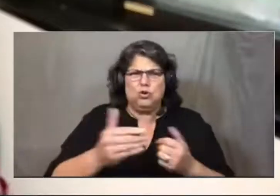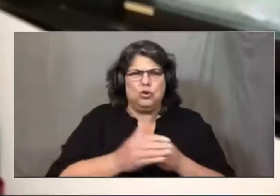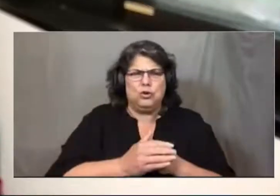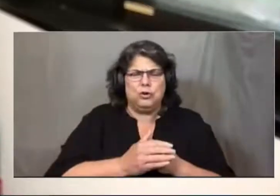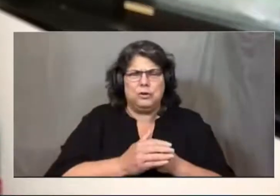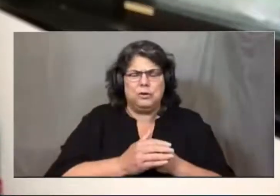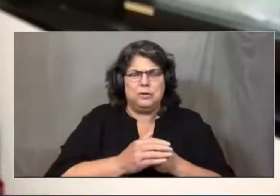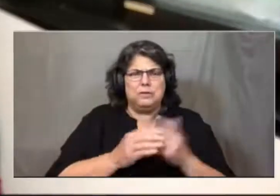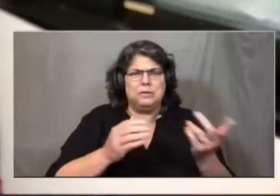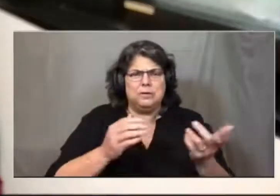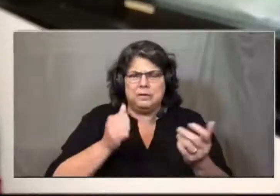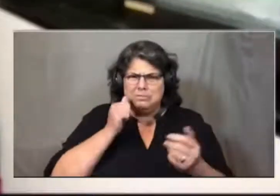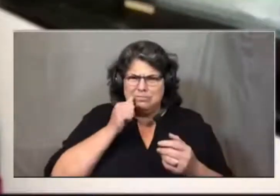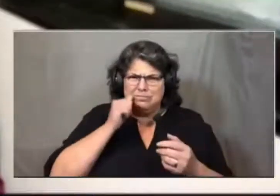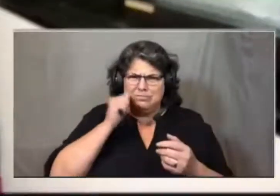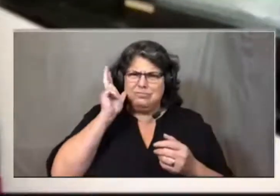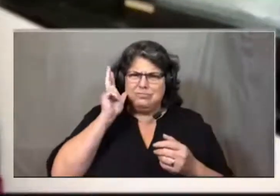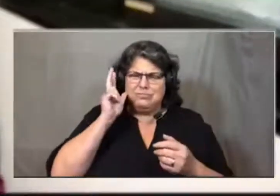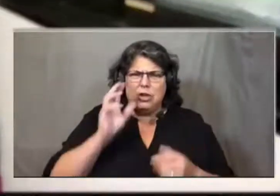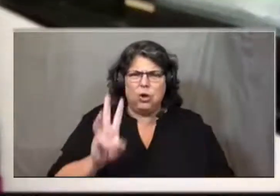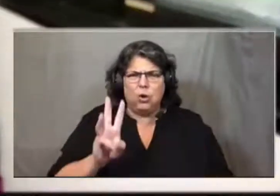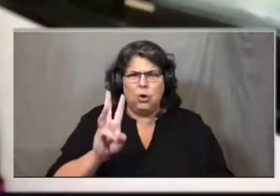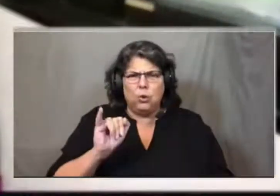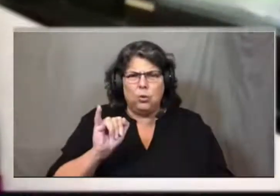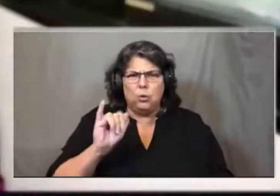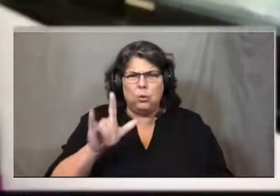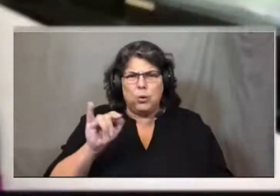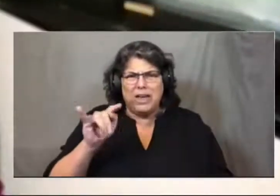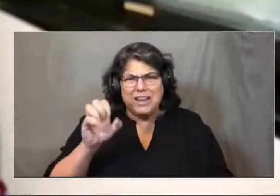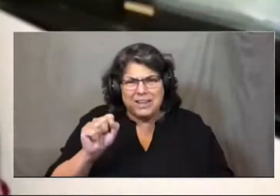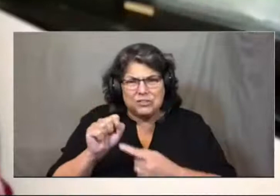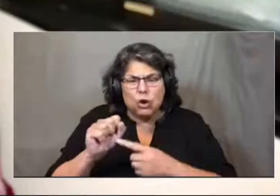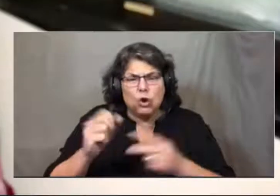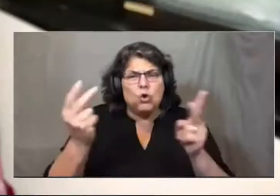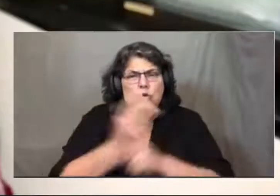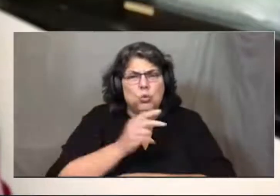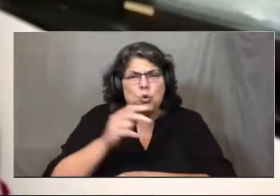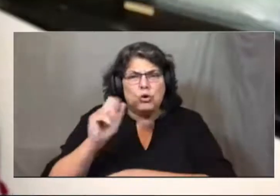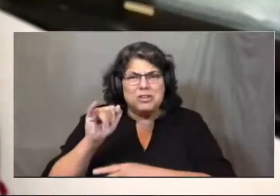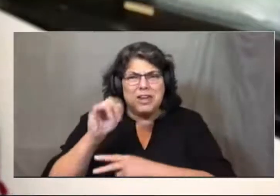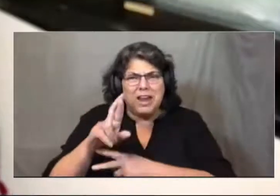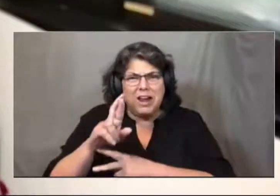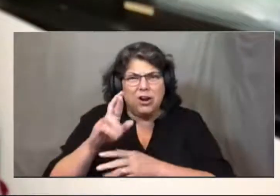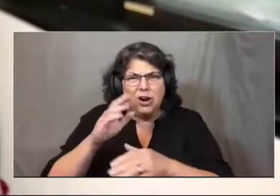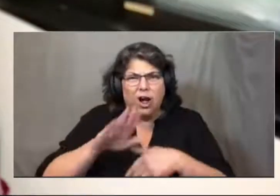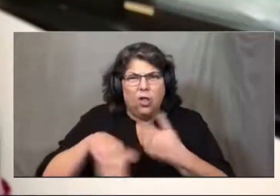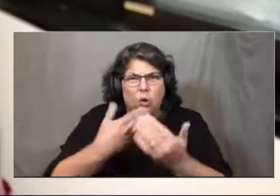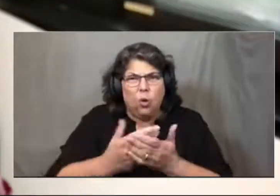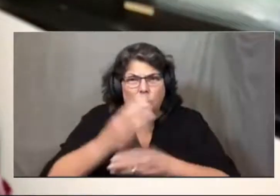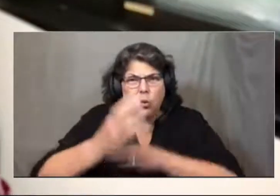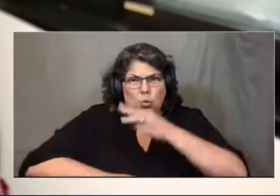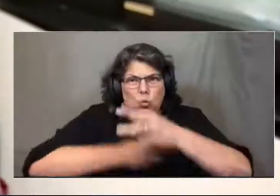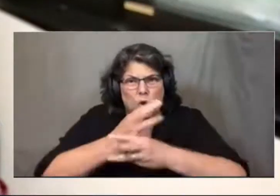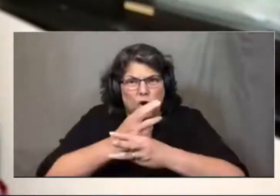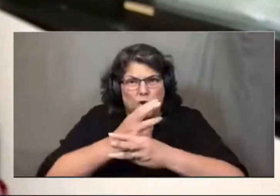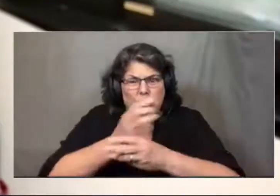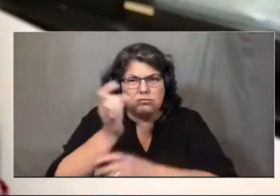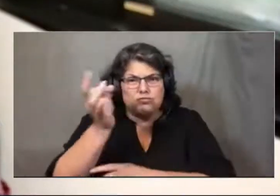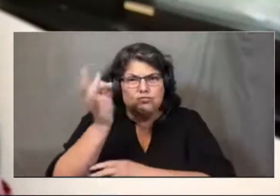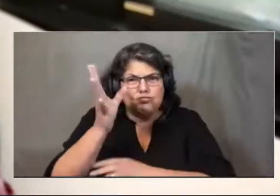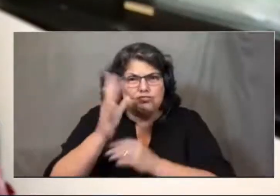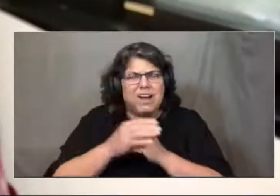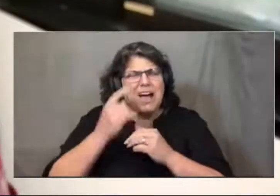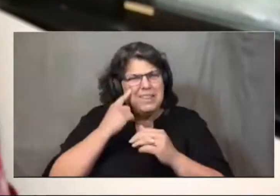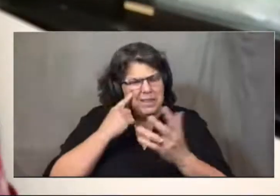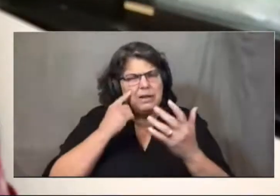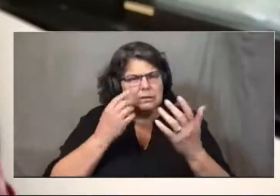air quality on Earth for a couple of days. I think they're out of that right now. We know that the hardships